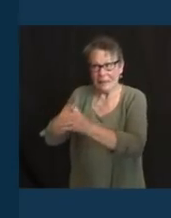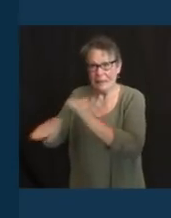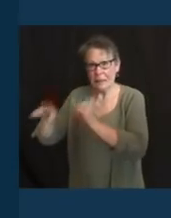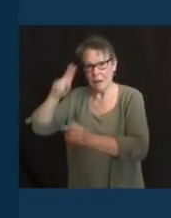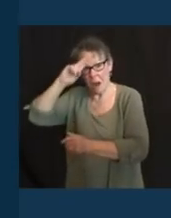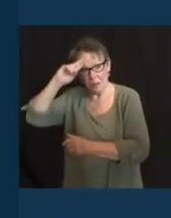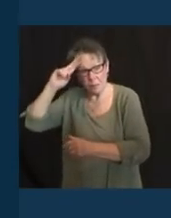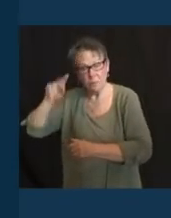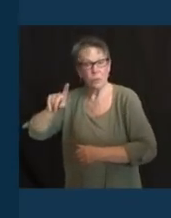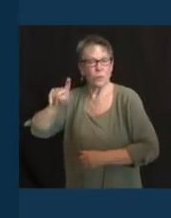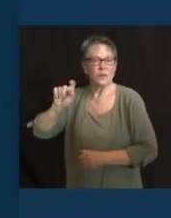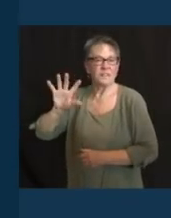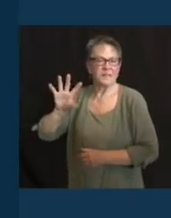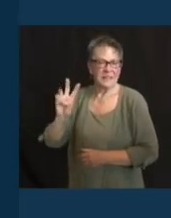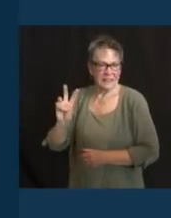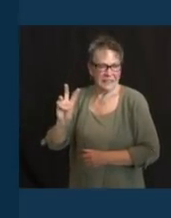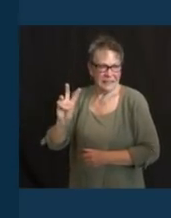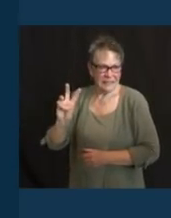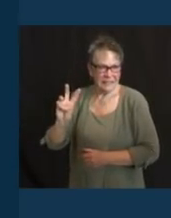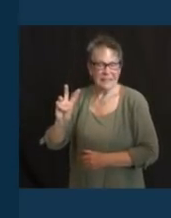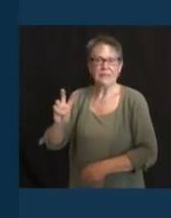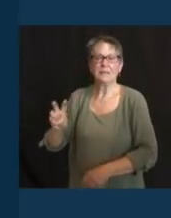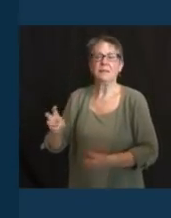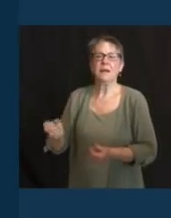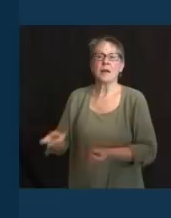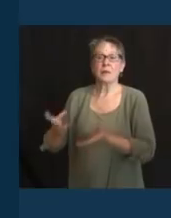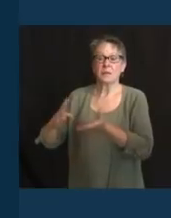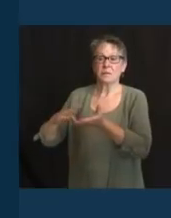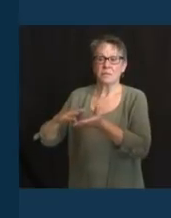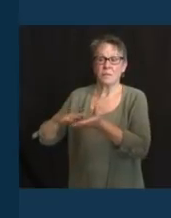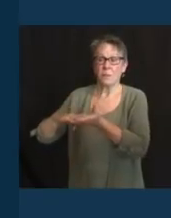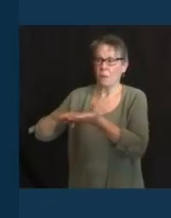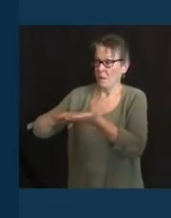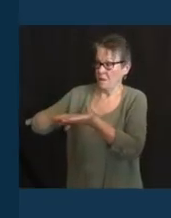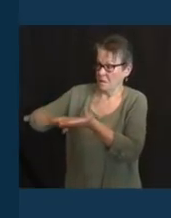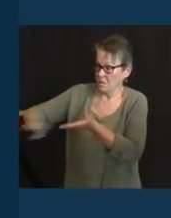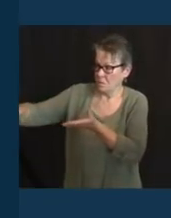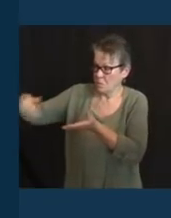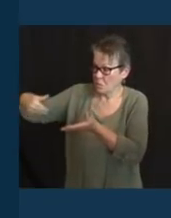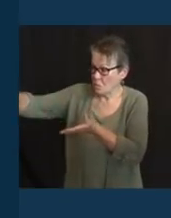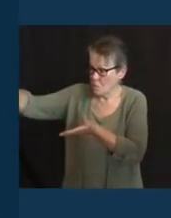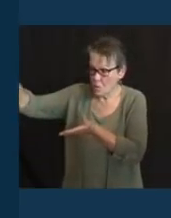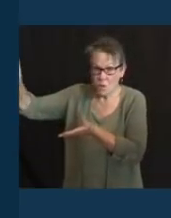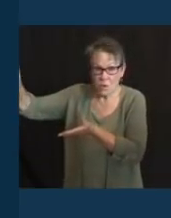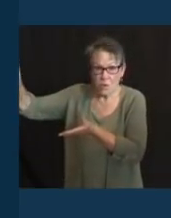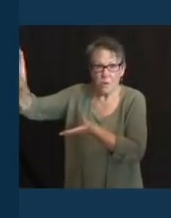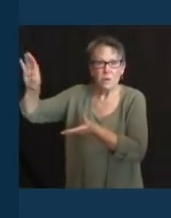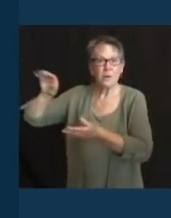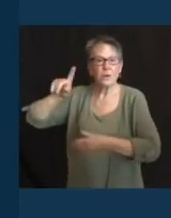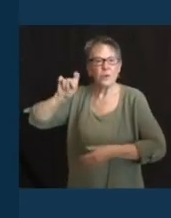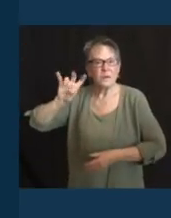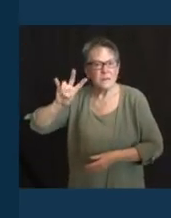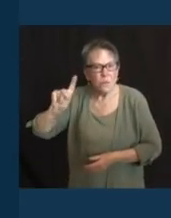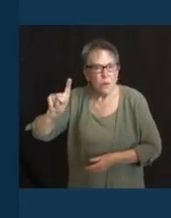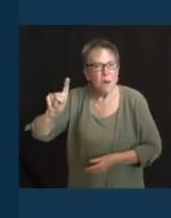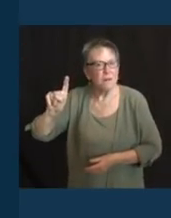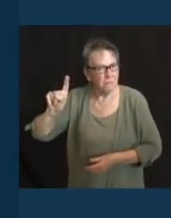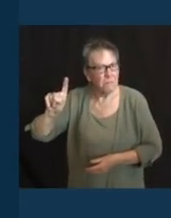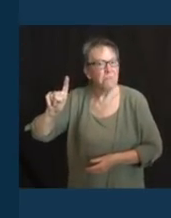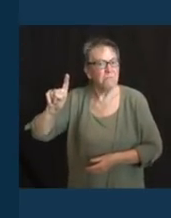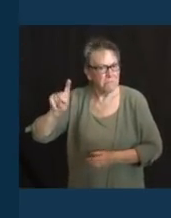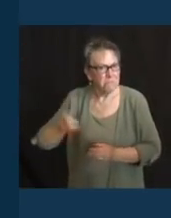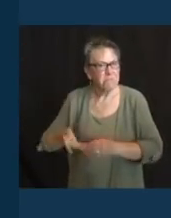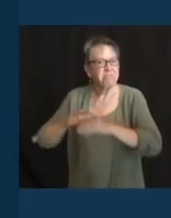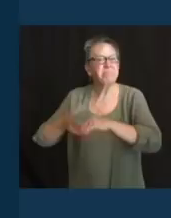at very carefully. Good news is 171 live residents left our hospitals. And here are the admittance and discharge